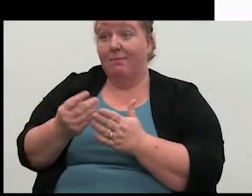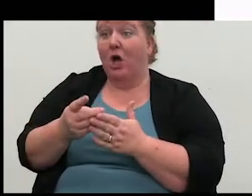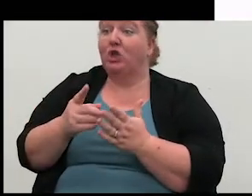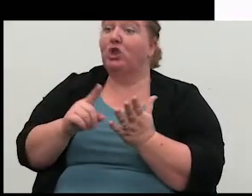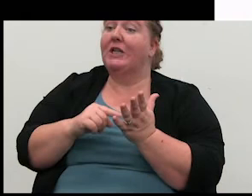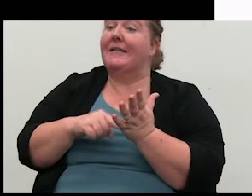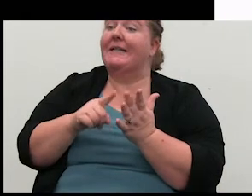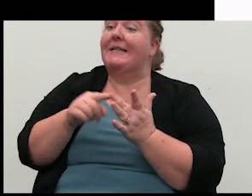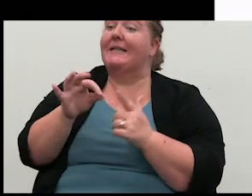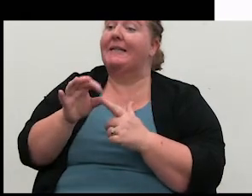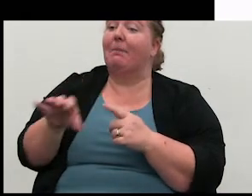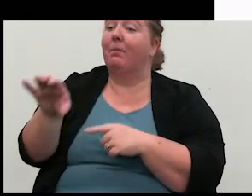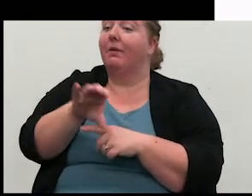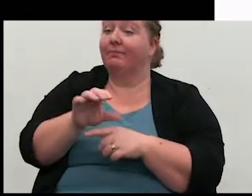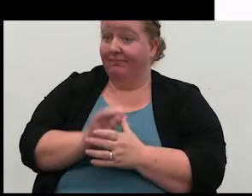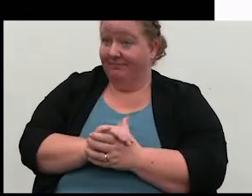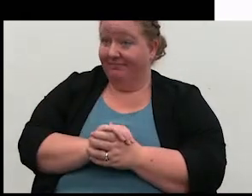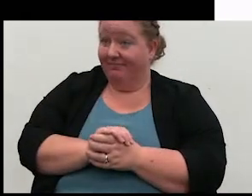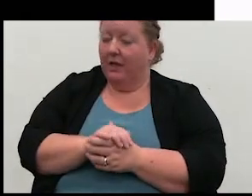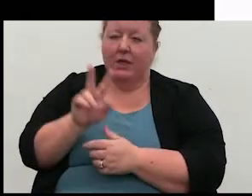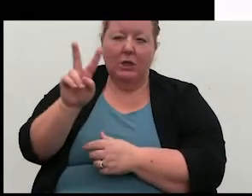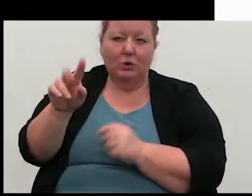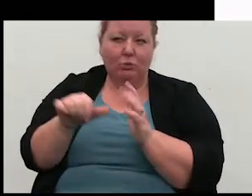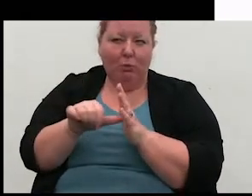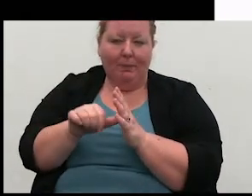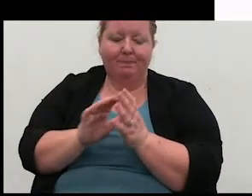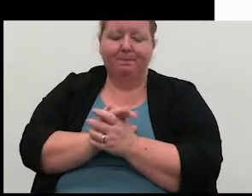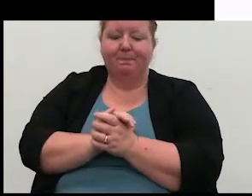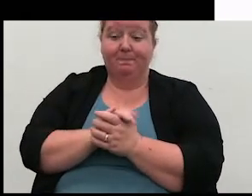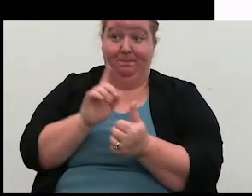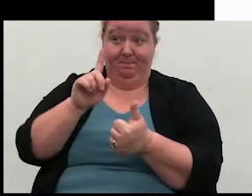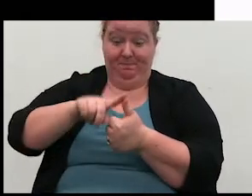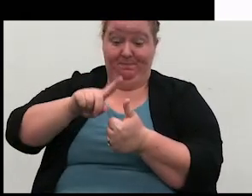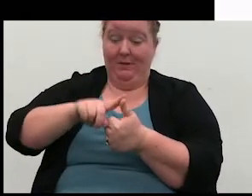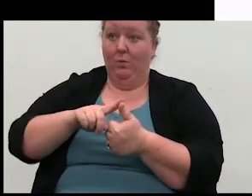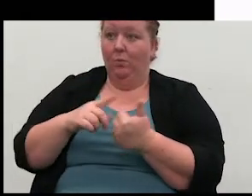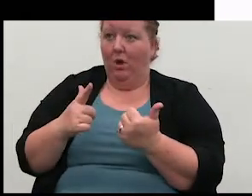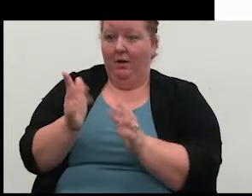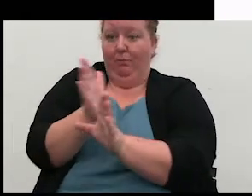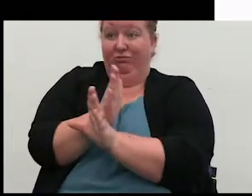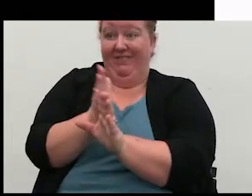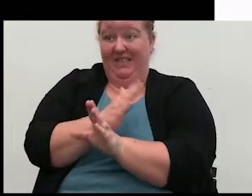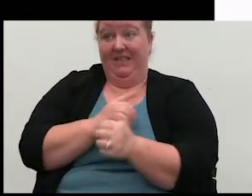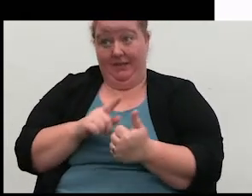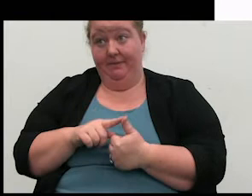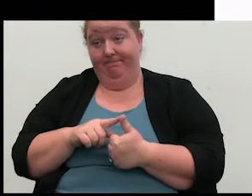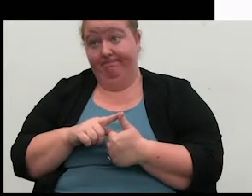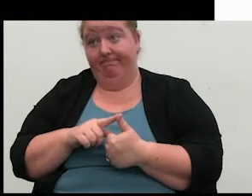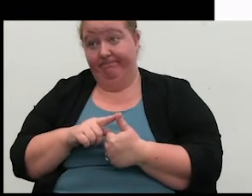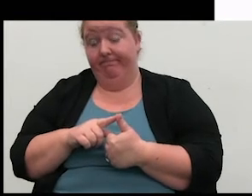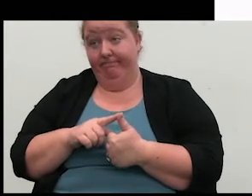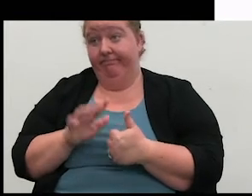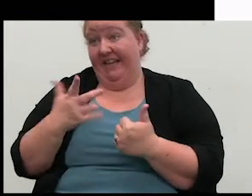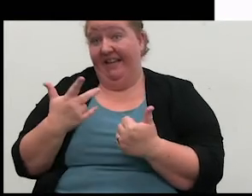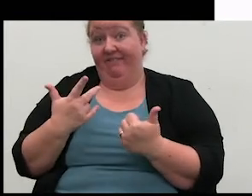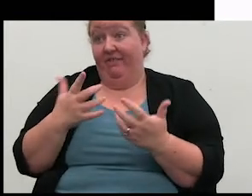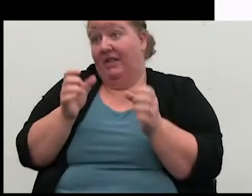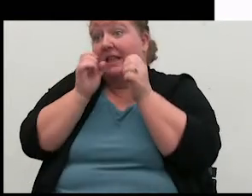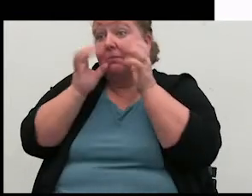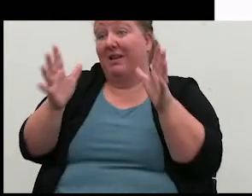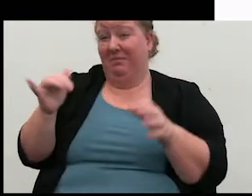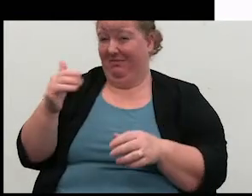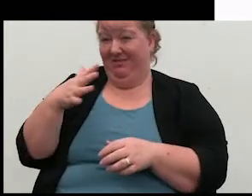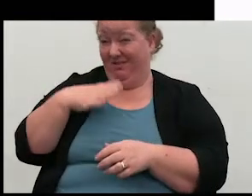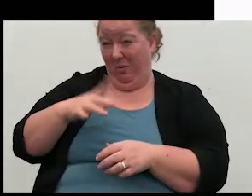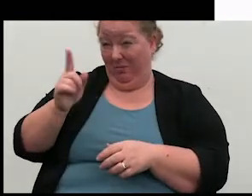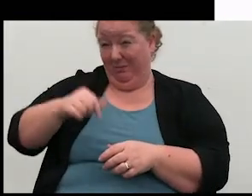tipped. So there's two problems with this. One is simply the privacy problem, that if you're a celebrity, you might not